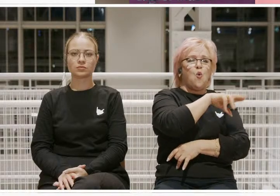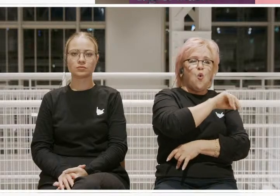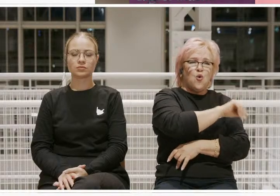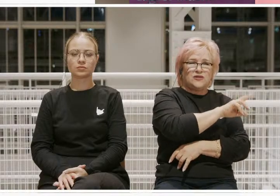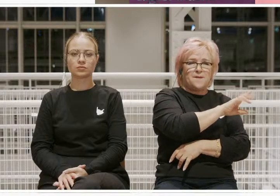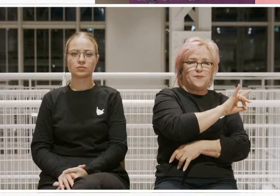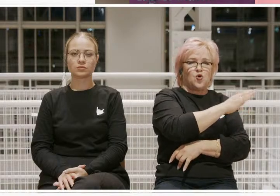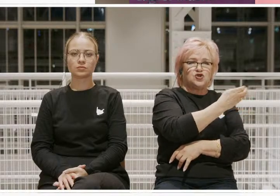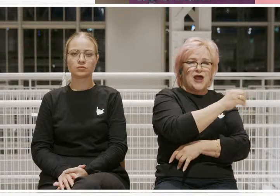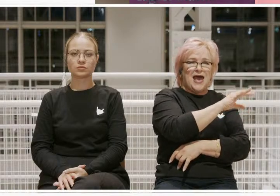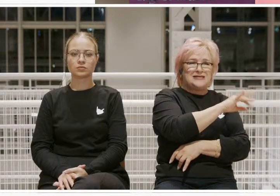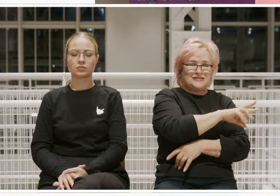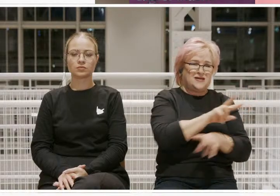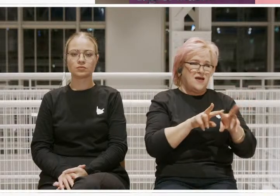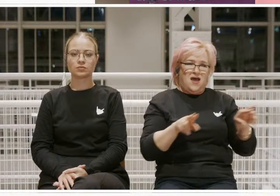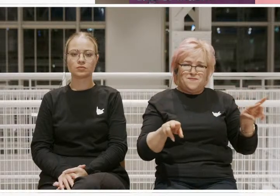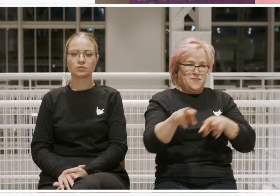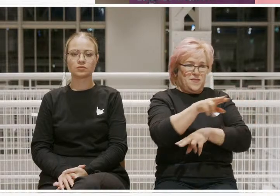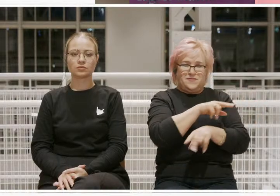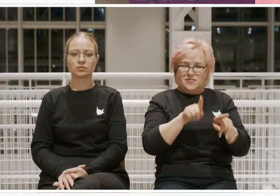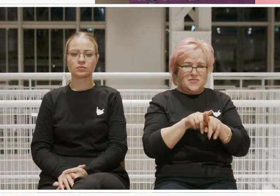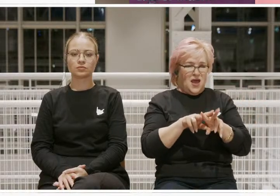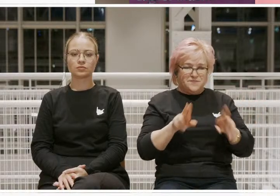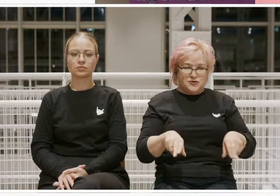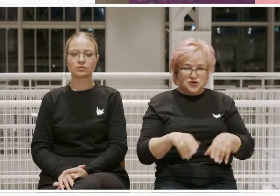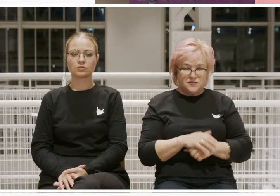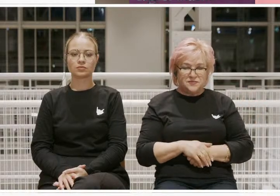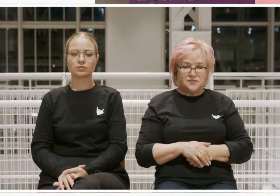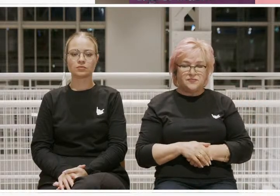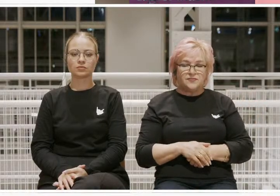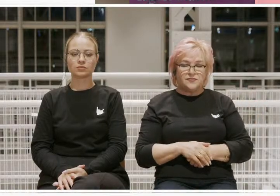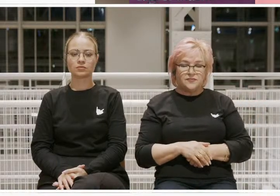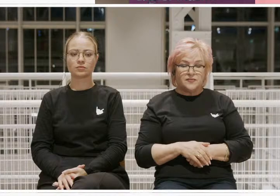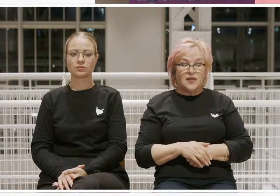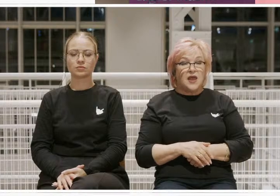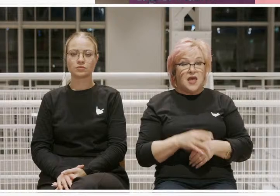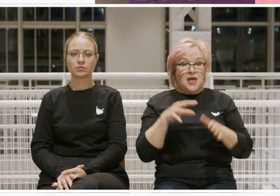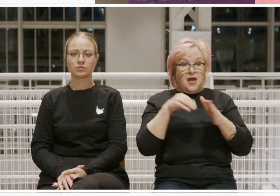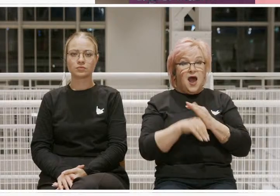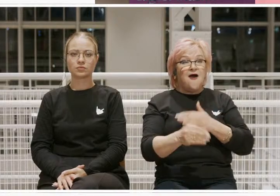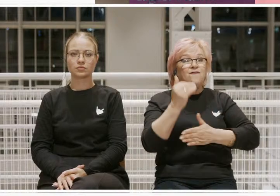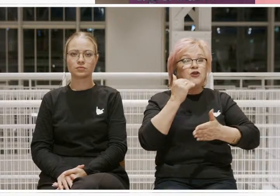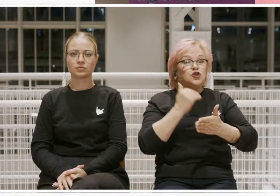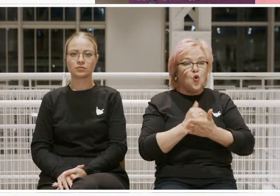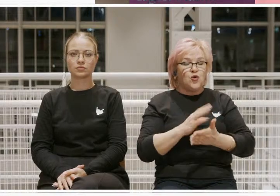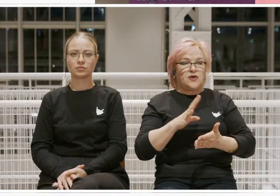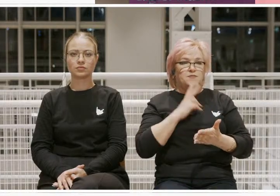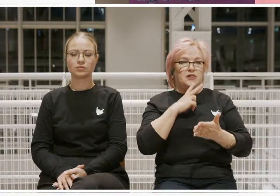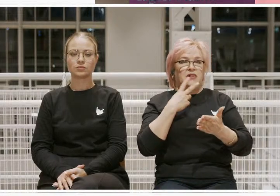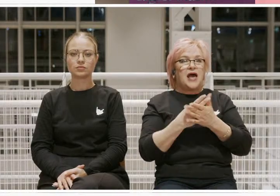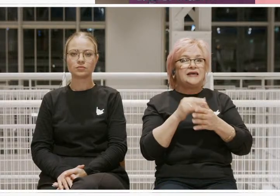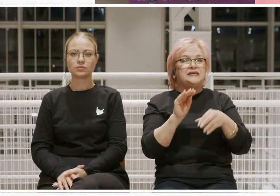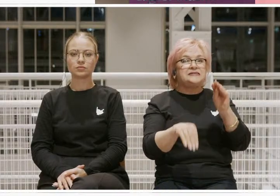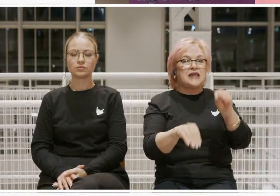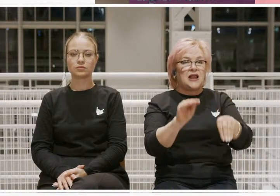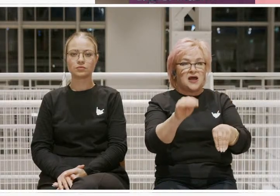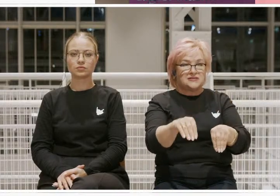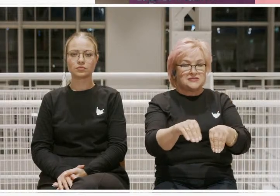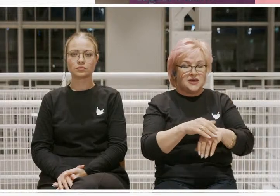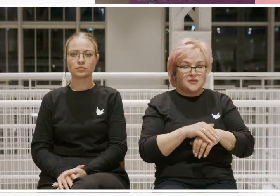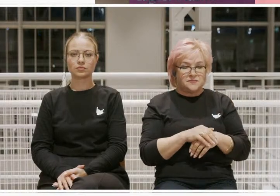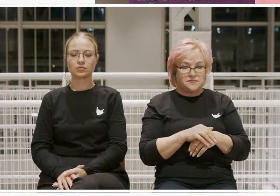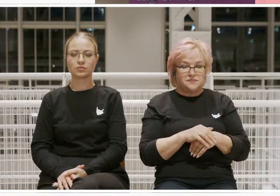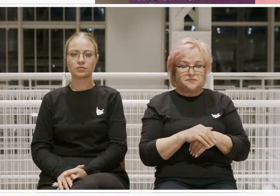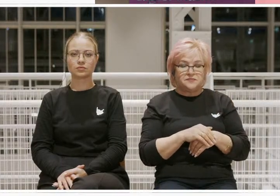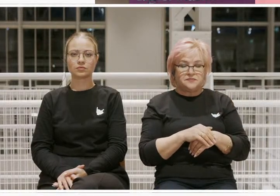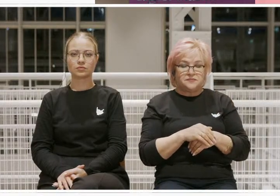geographies. Audio excerpts from their ongoing conversation series were featured in the weekly transmissions of